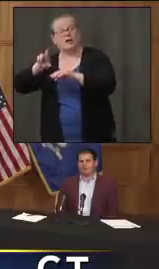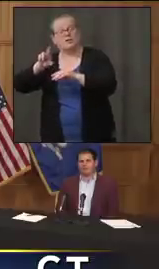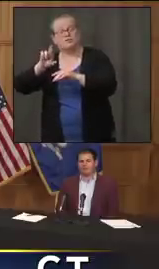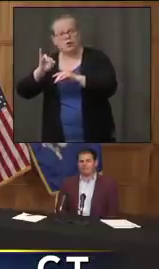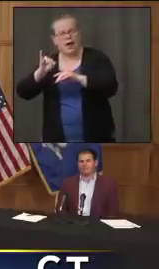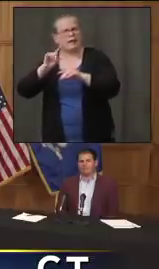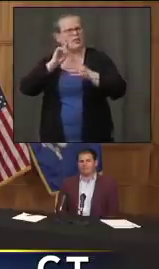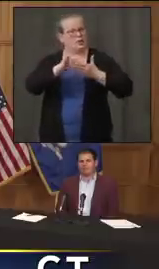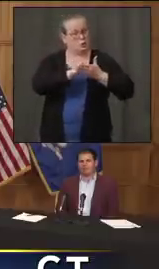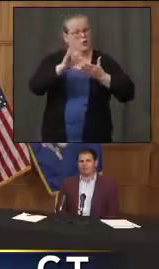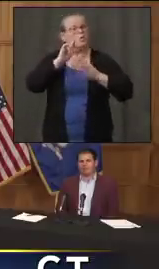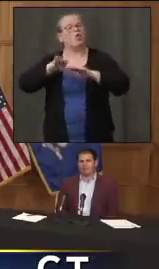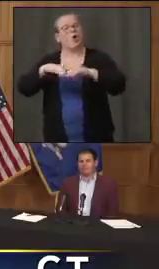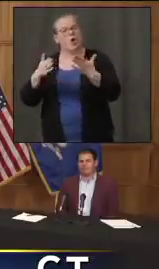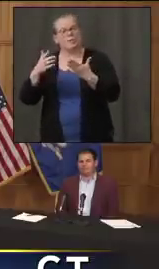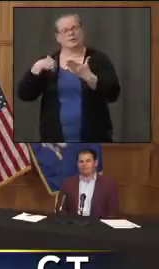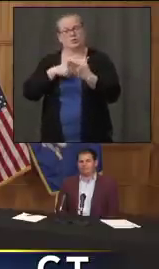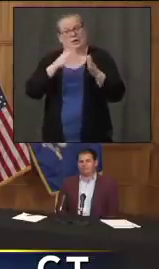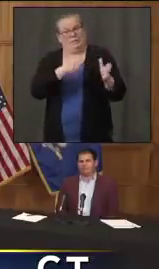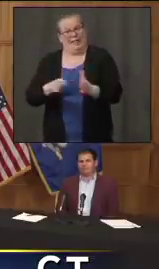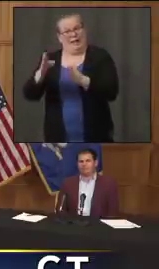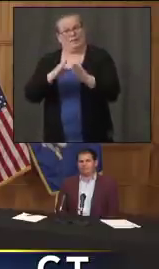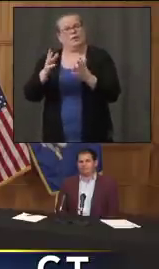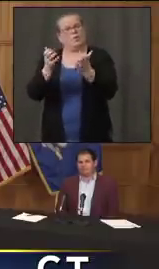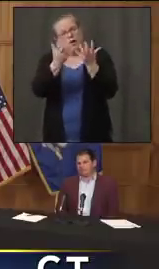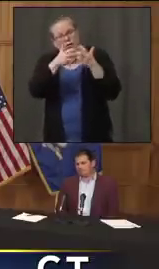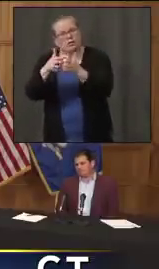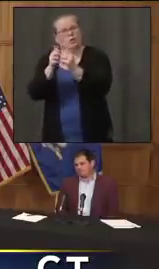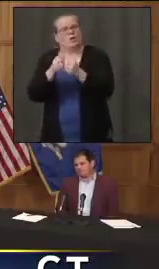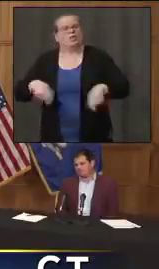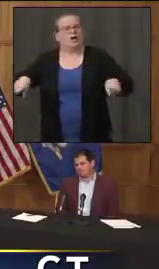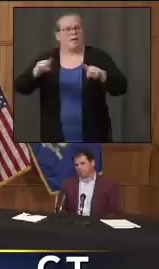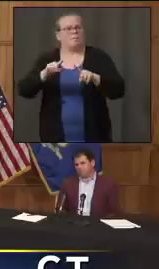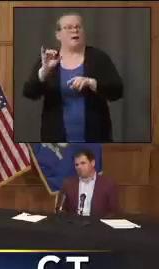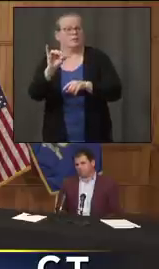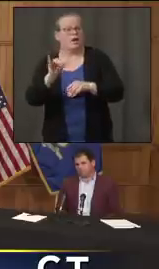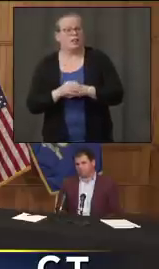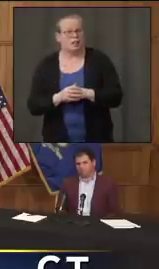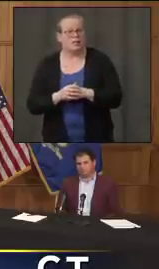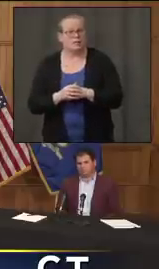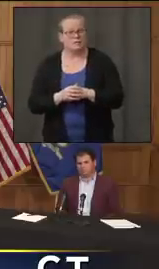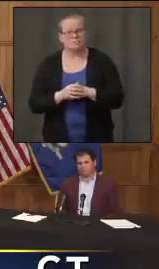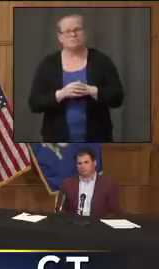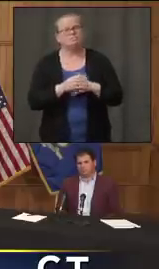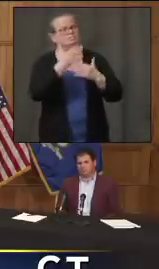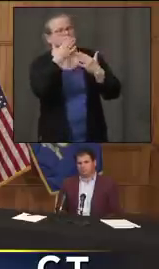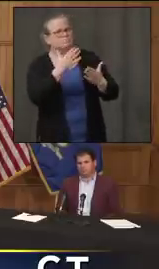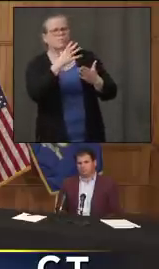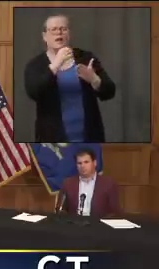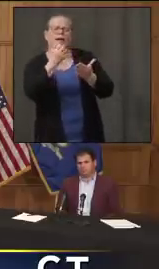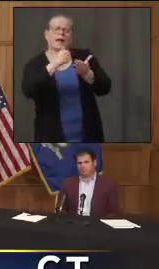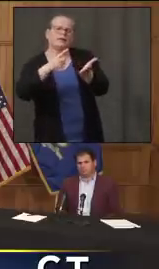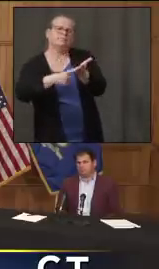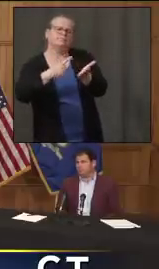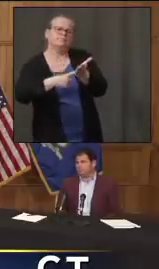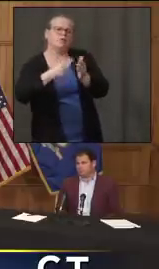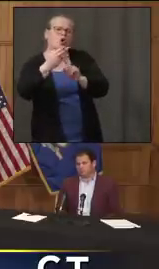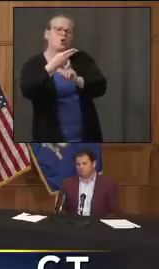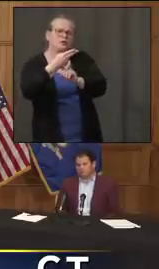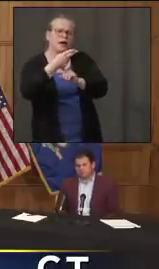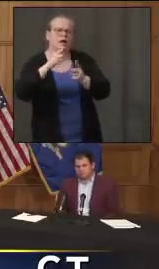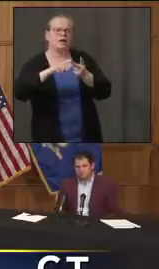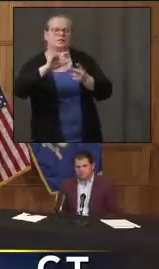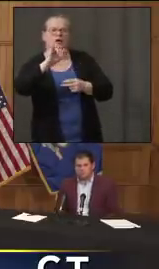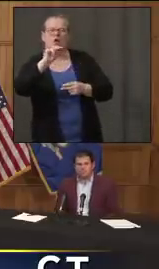Thank you. And is there any talk yet of when hotels and inns might be allowed to